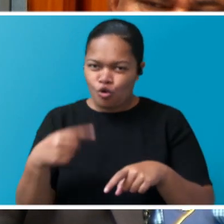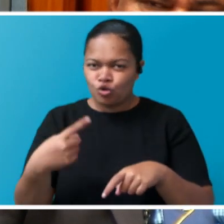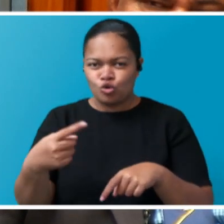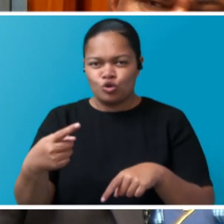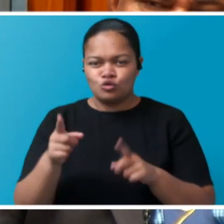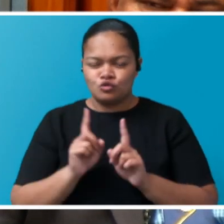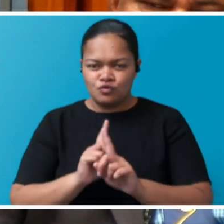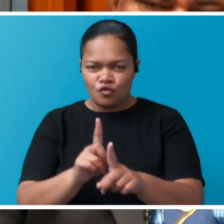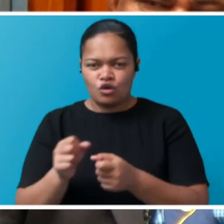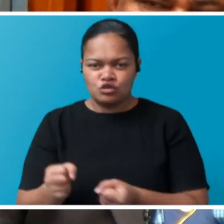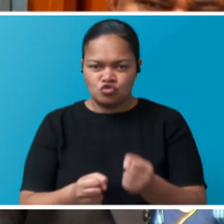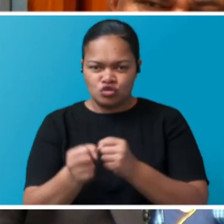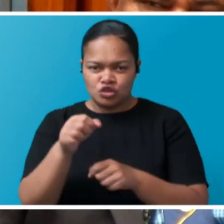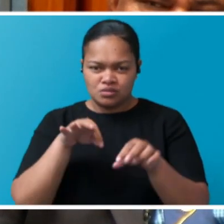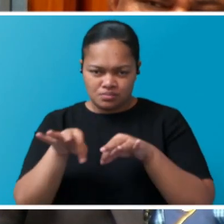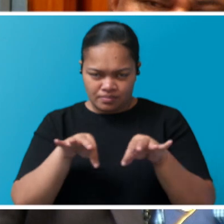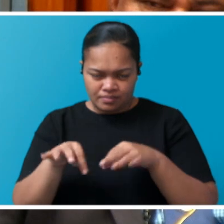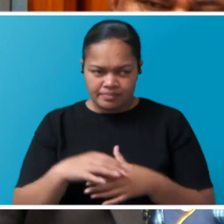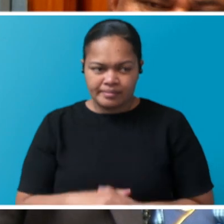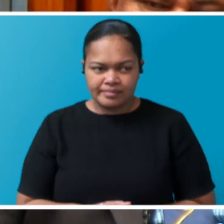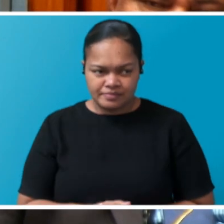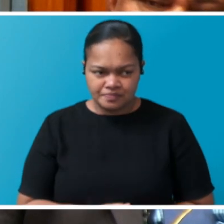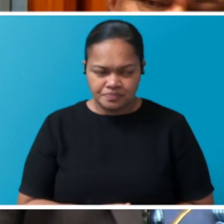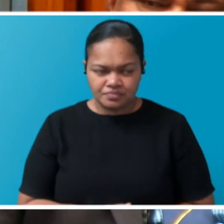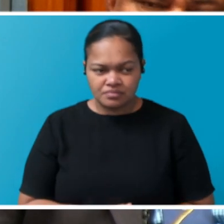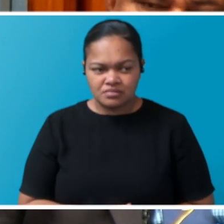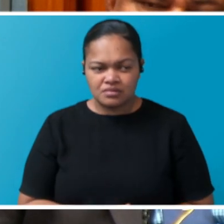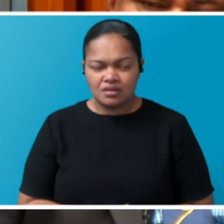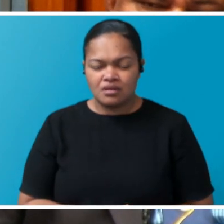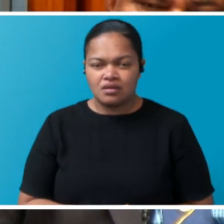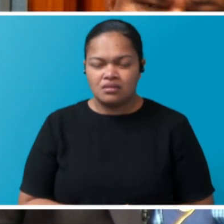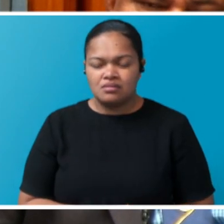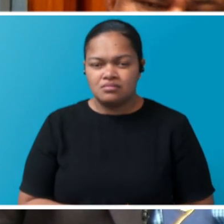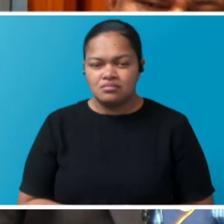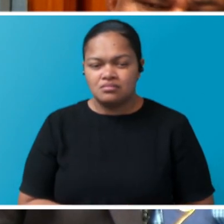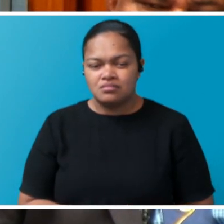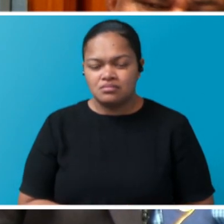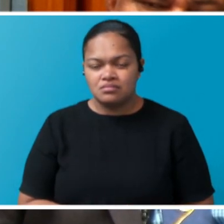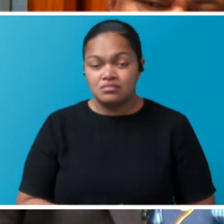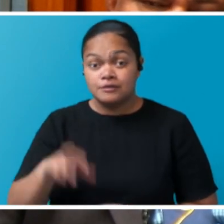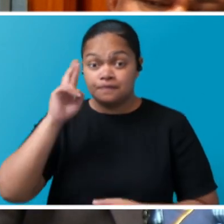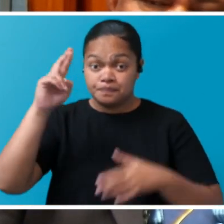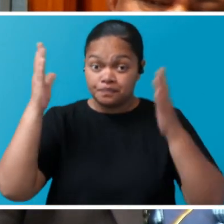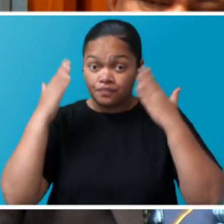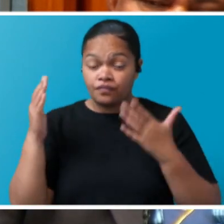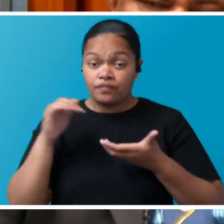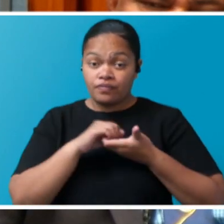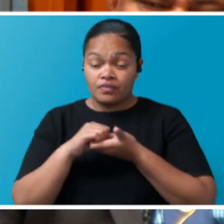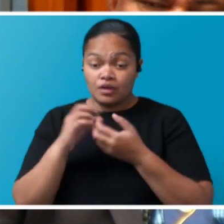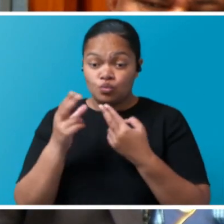the Western Sanitary Division Sanitary Landfill. The speaker said in collaboration with the United